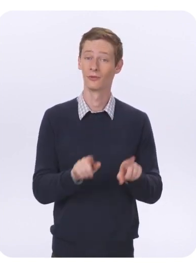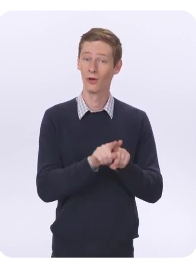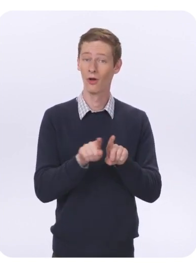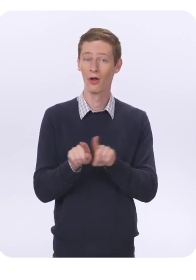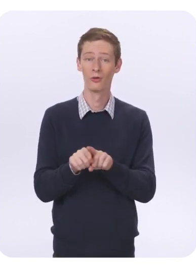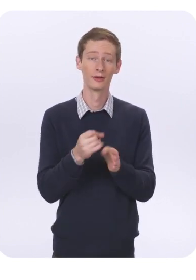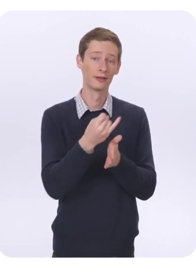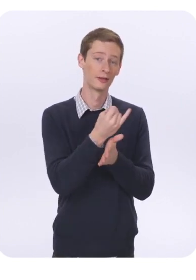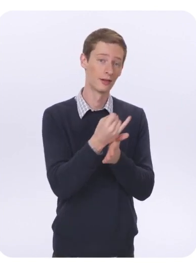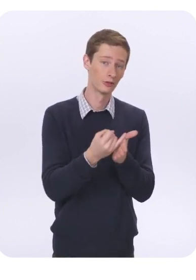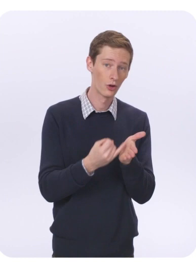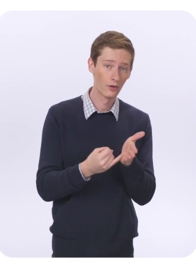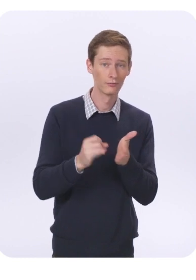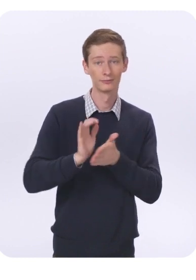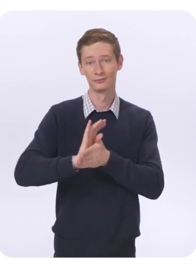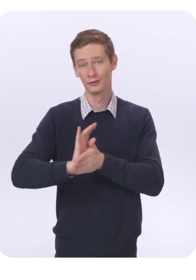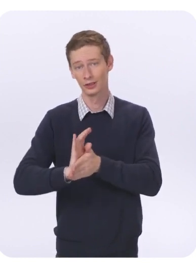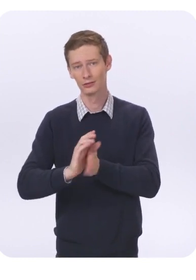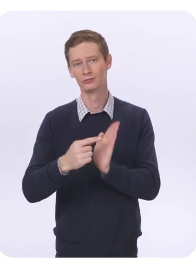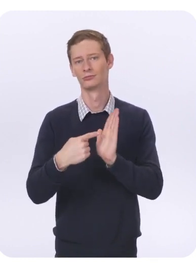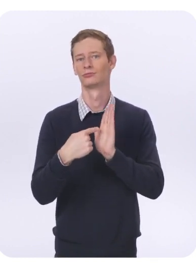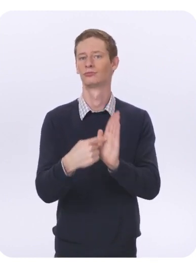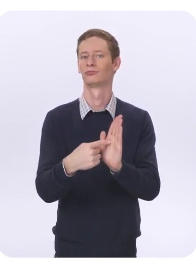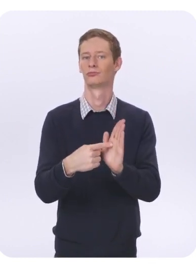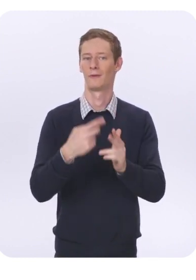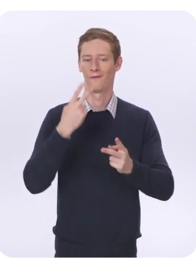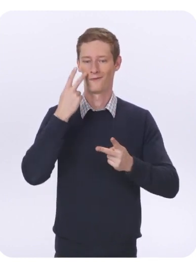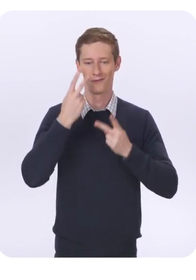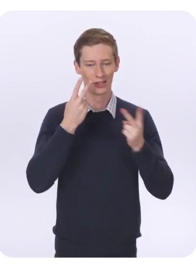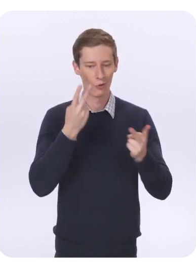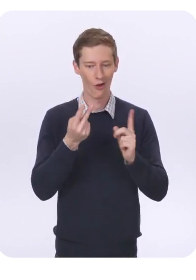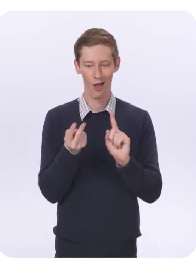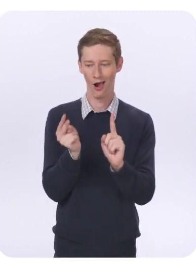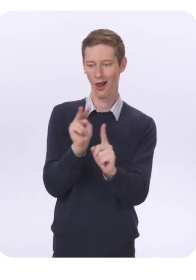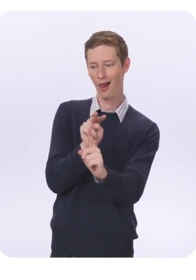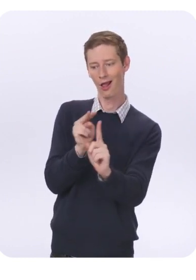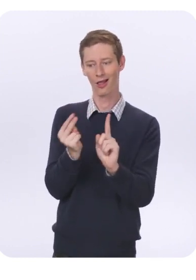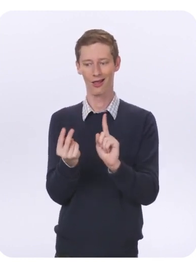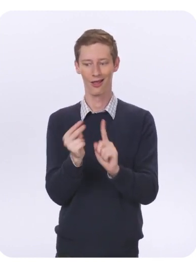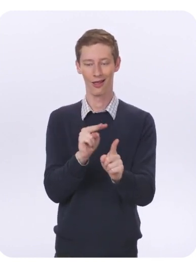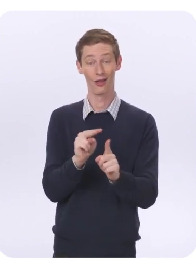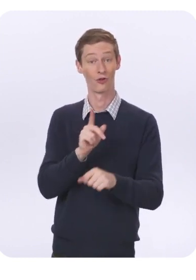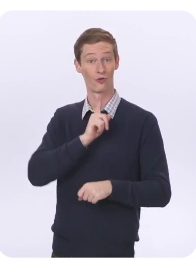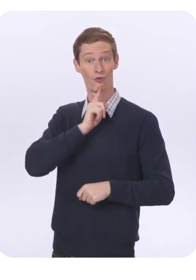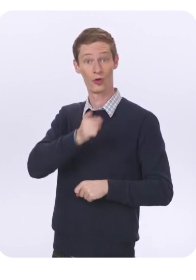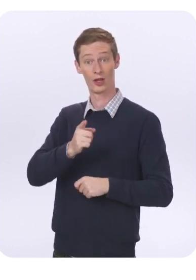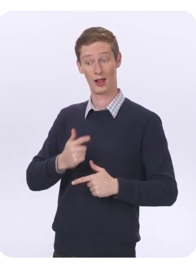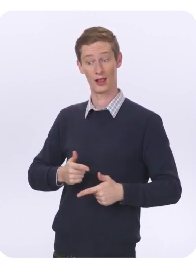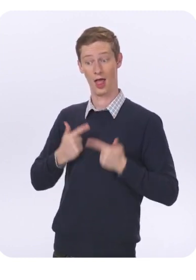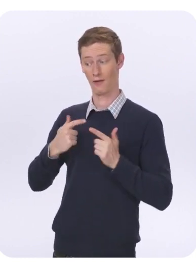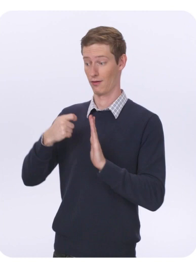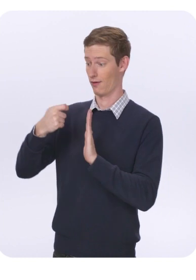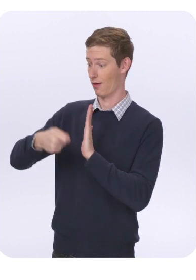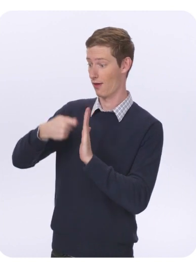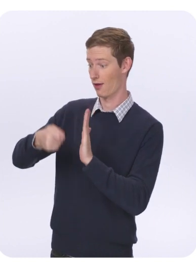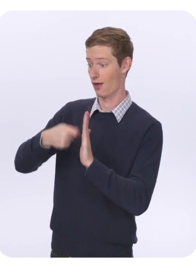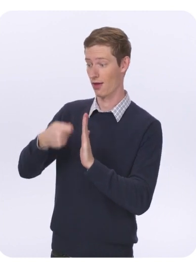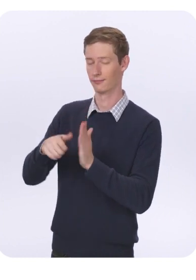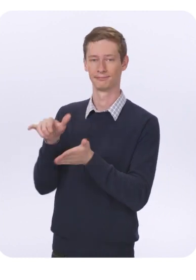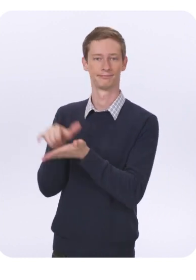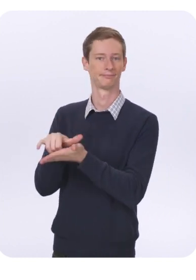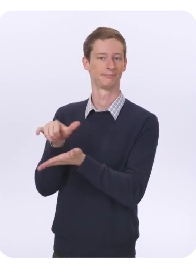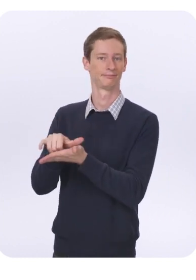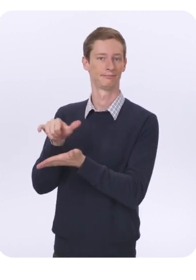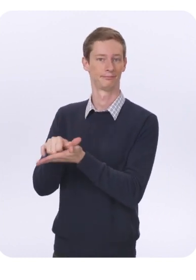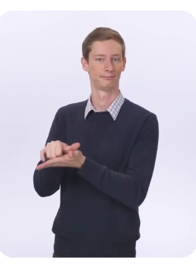and animation allowed us to show visuals and angles that simply wouldn't be possible in real-life action video. You can